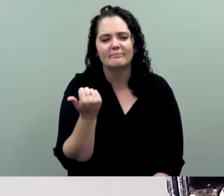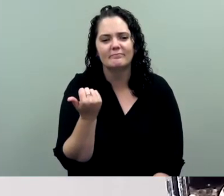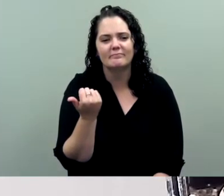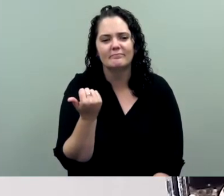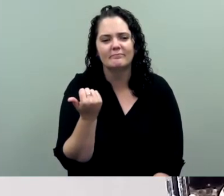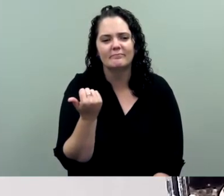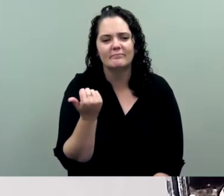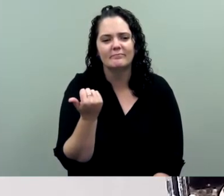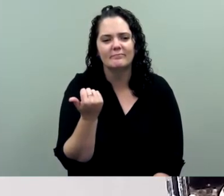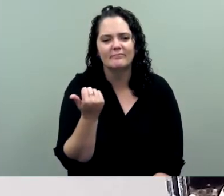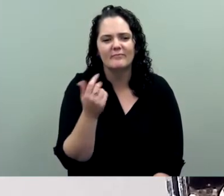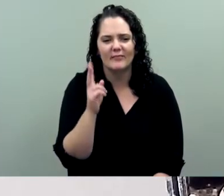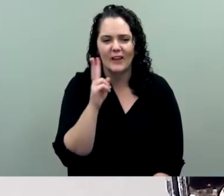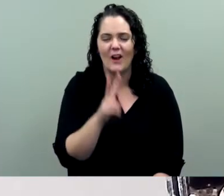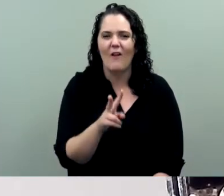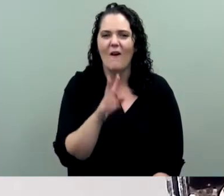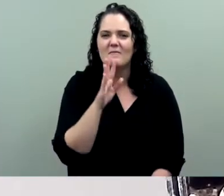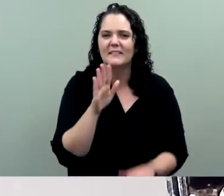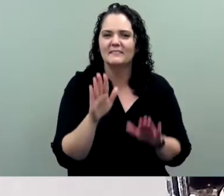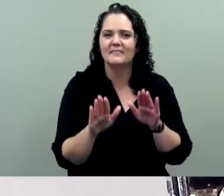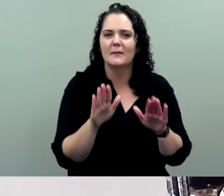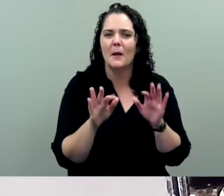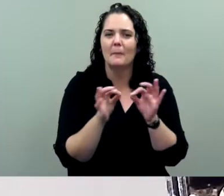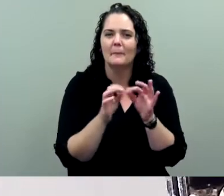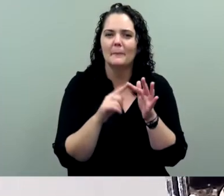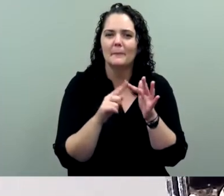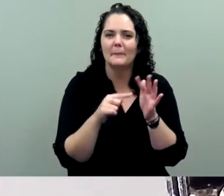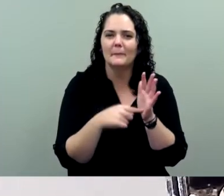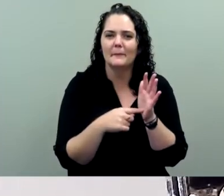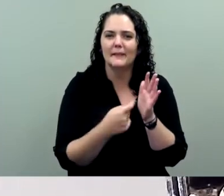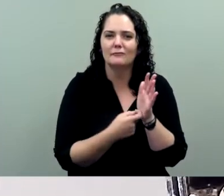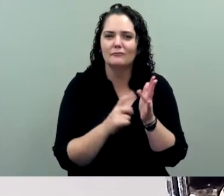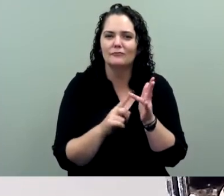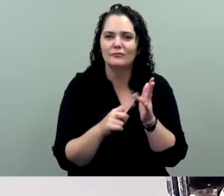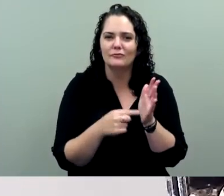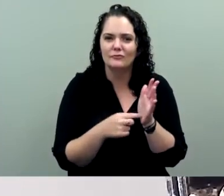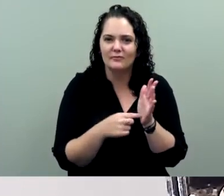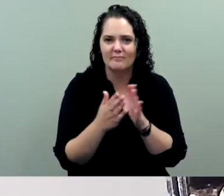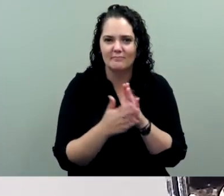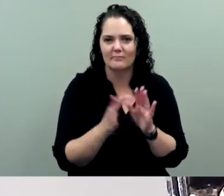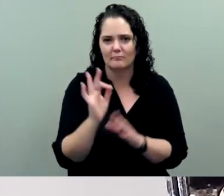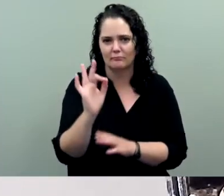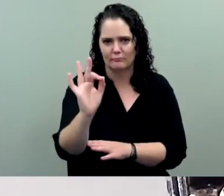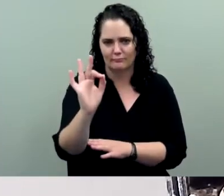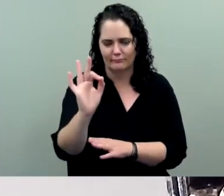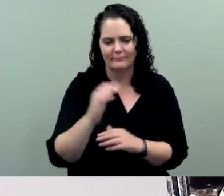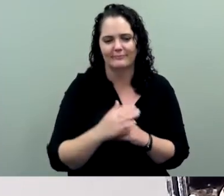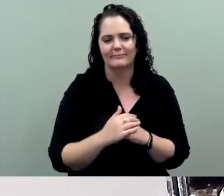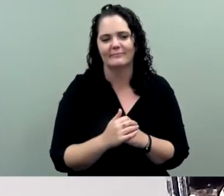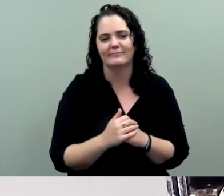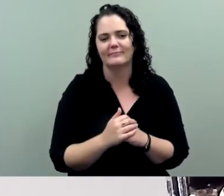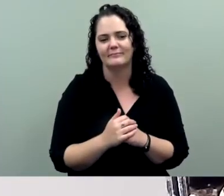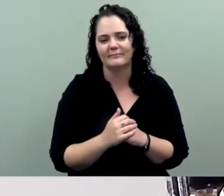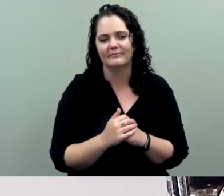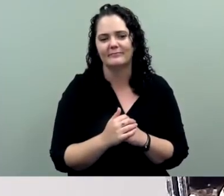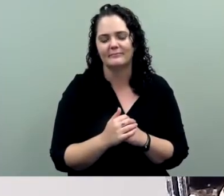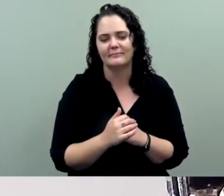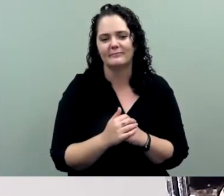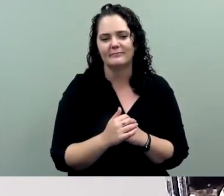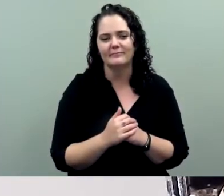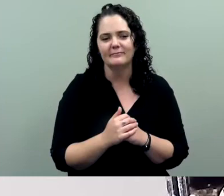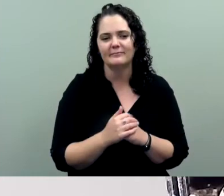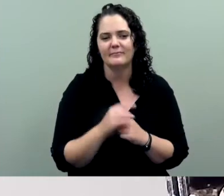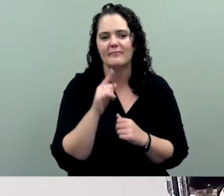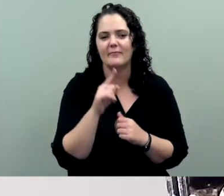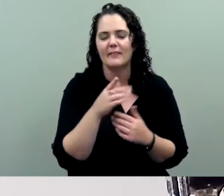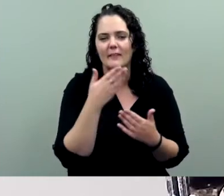you're cooking beets, then you're doing it correctly. Except that this will make an ink that's much, much